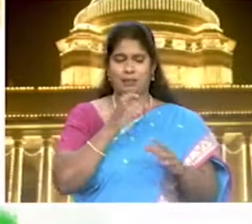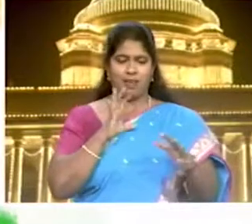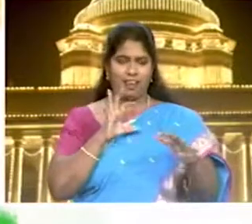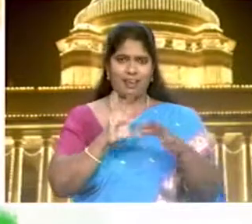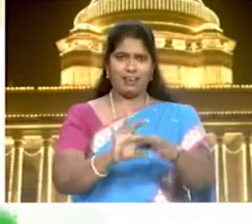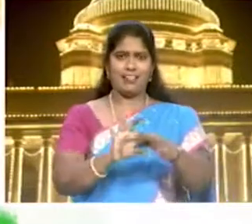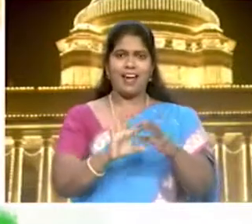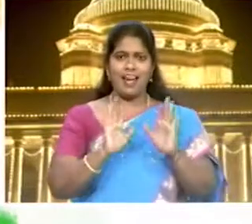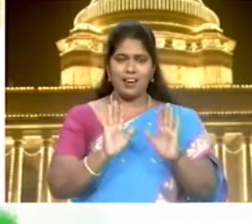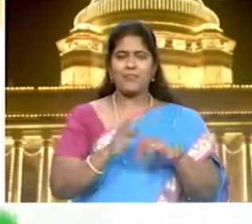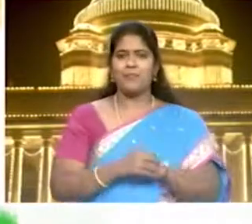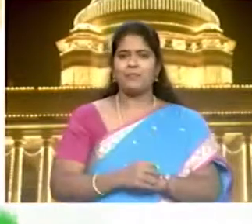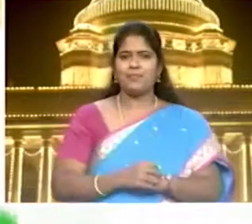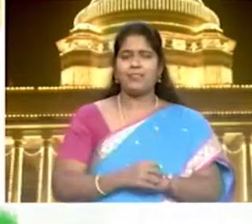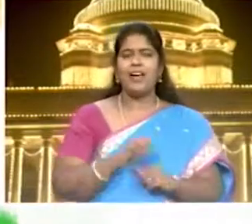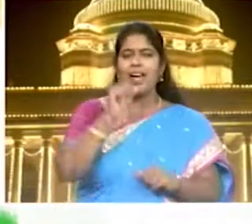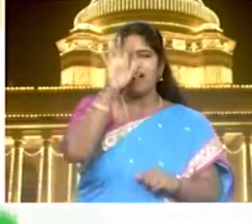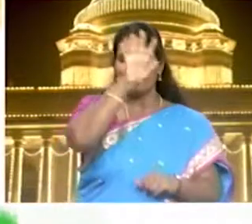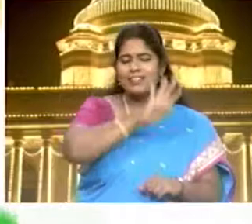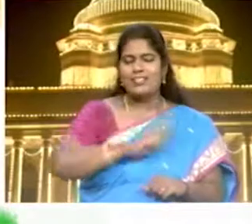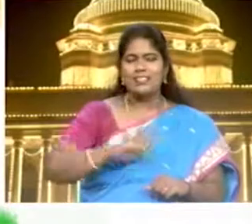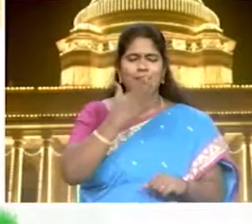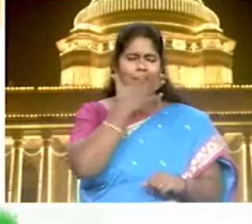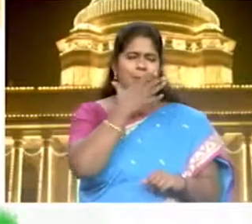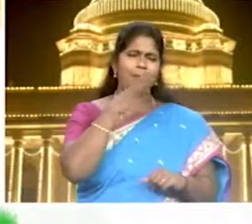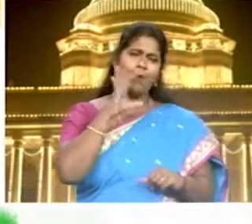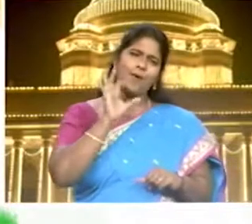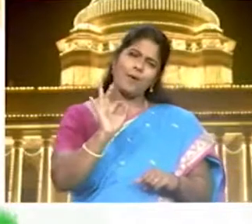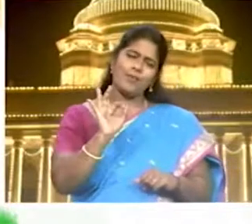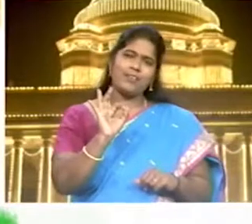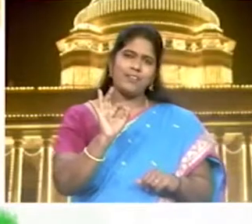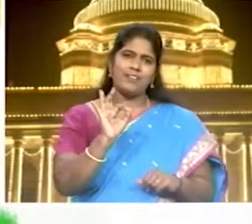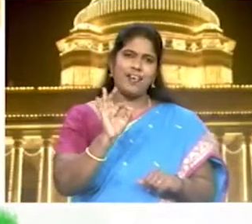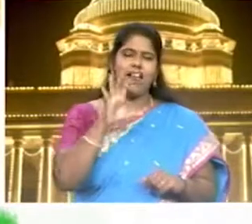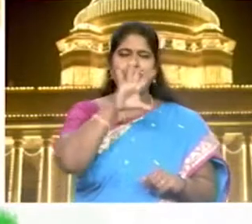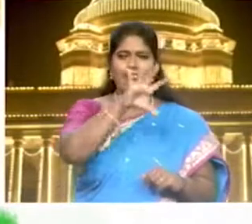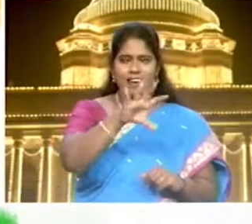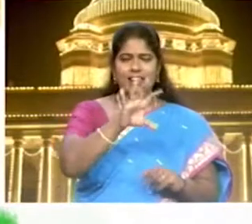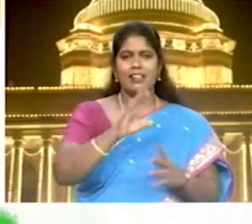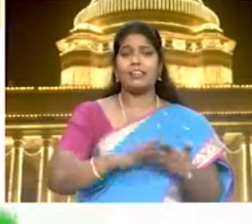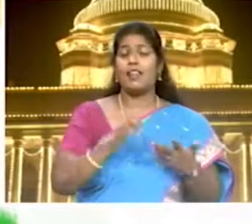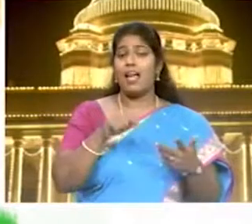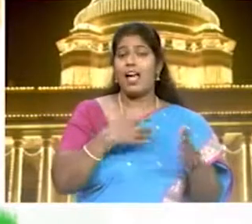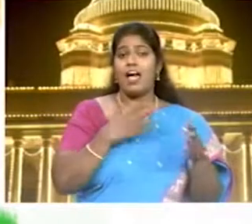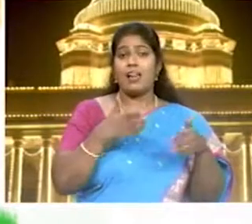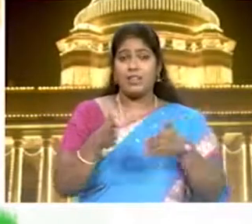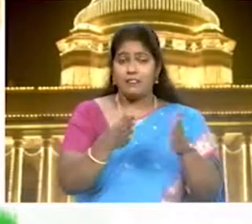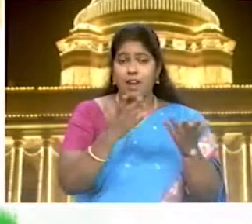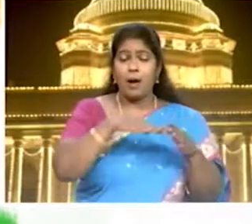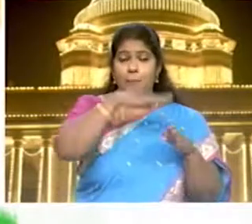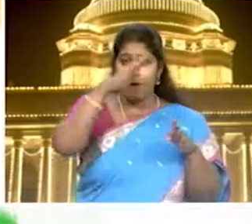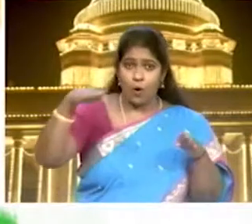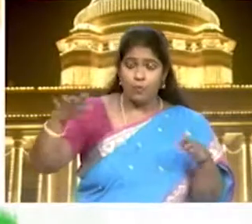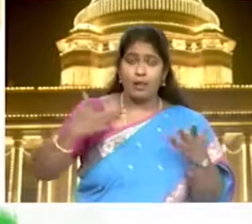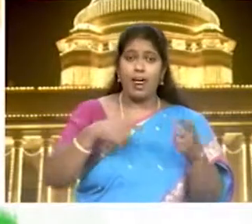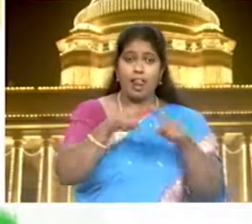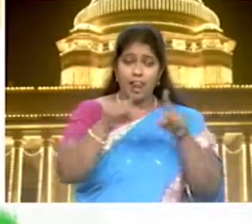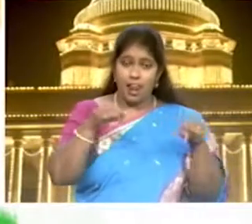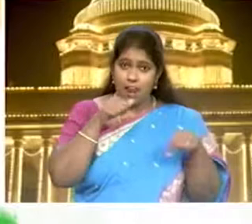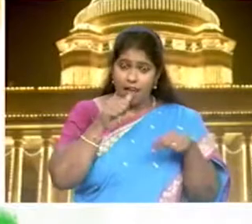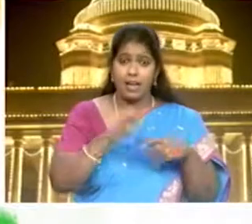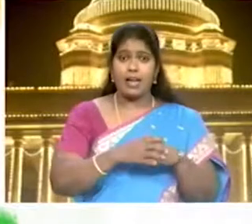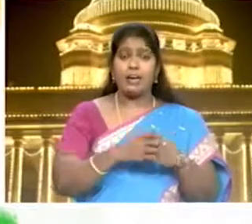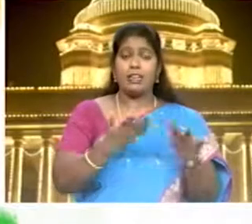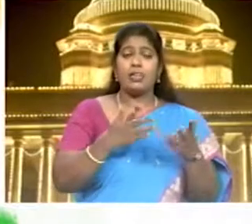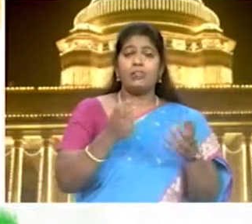beautiful country, also because of its mountains, rivers, lakes, and forests, and the animals